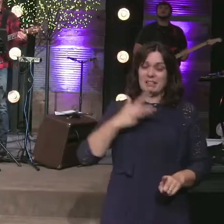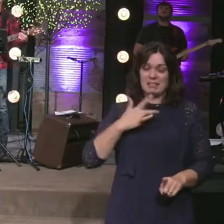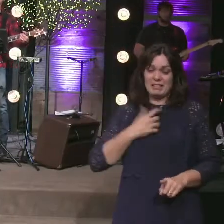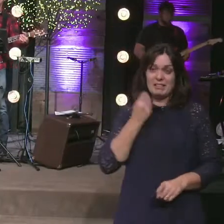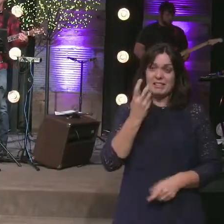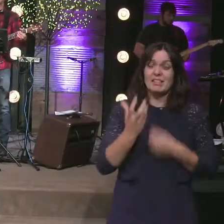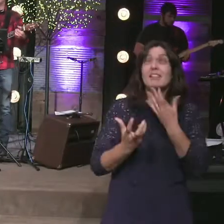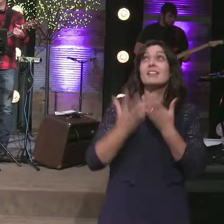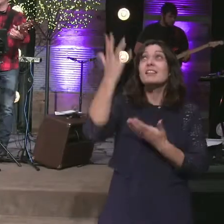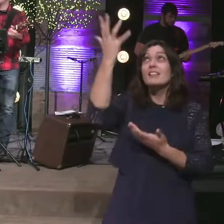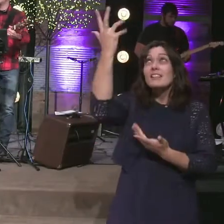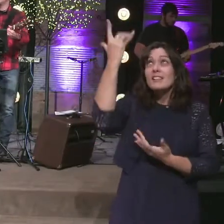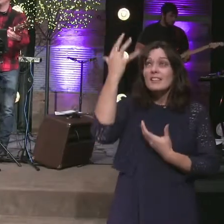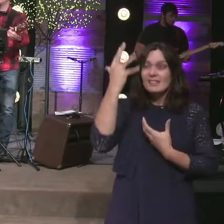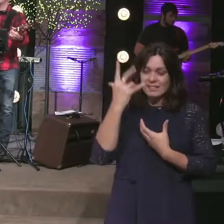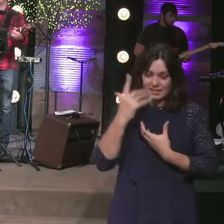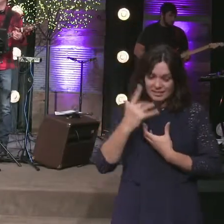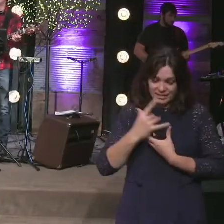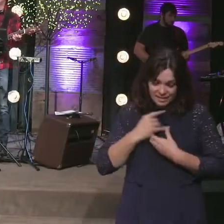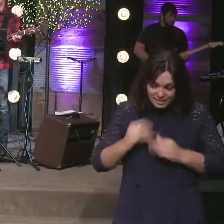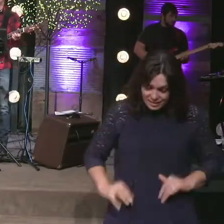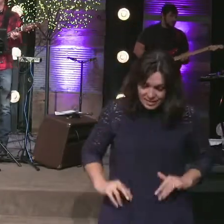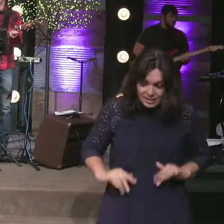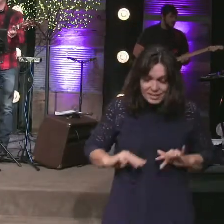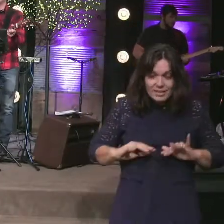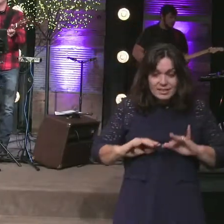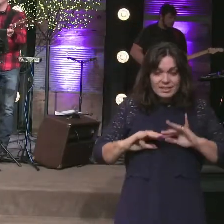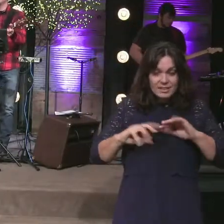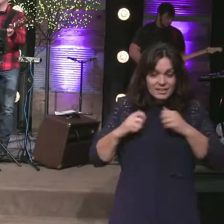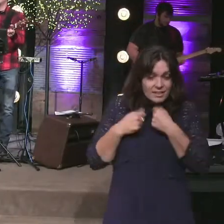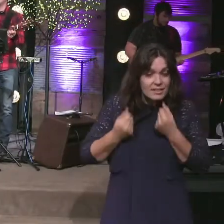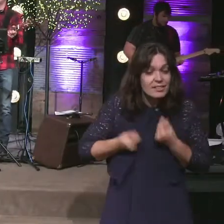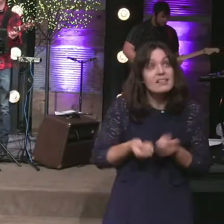floodgates, a mighty river flowing.